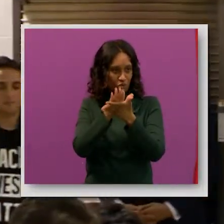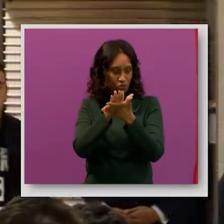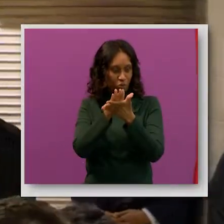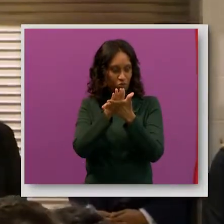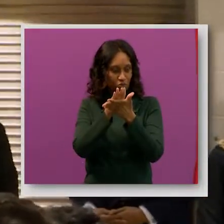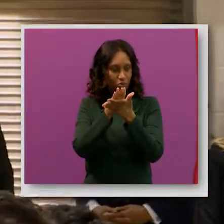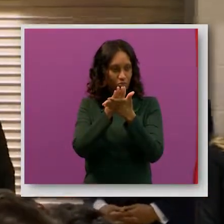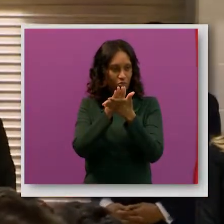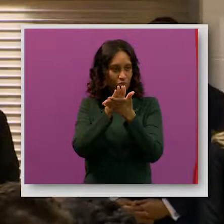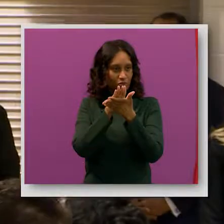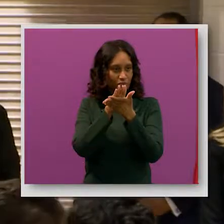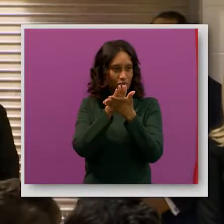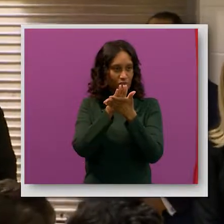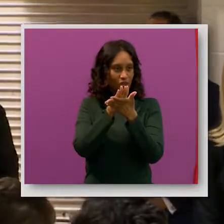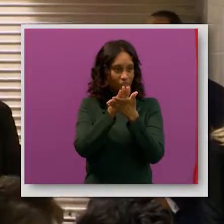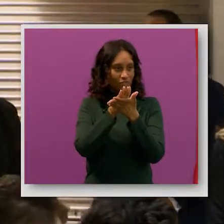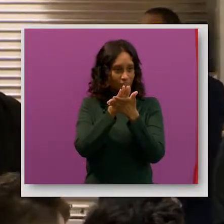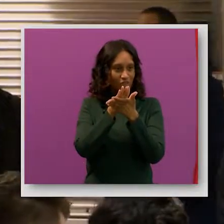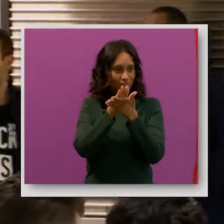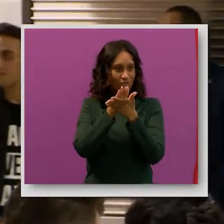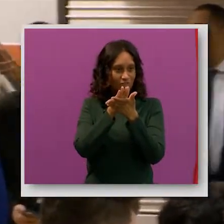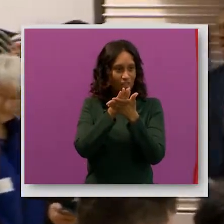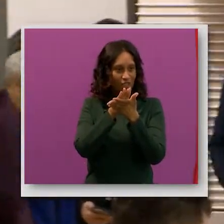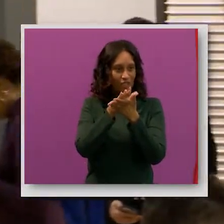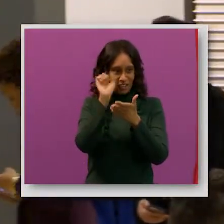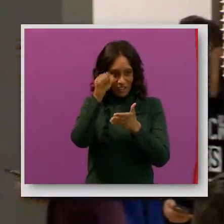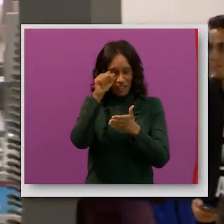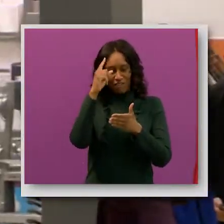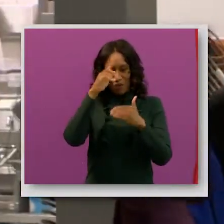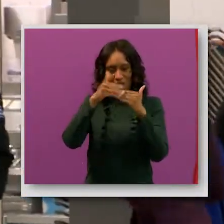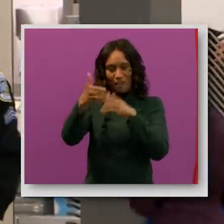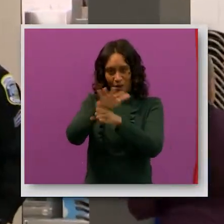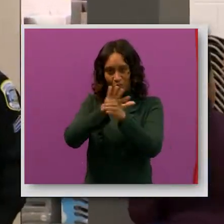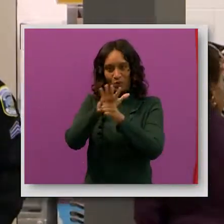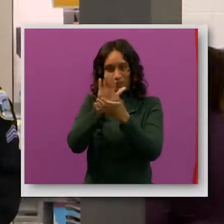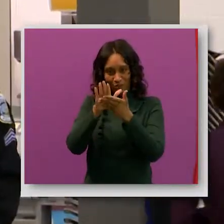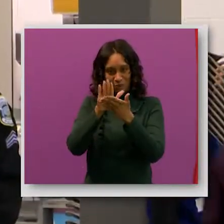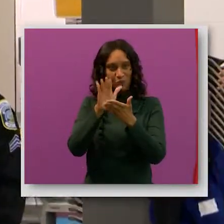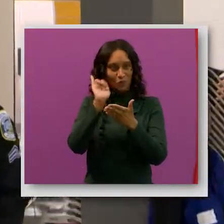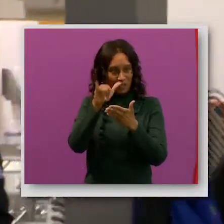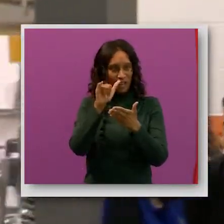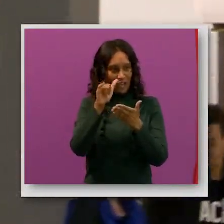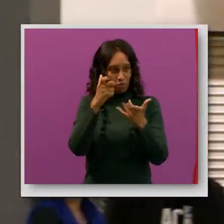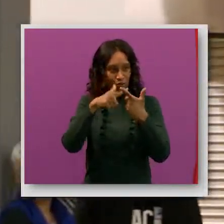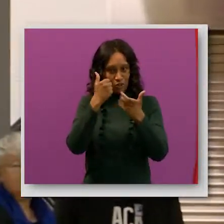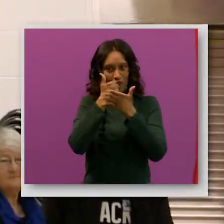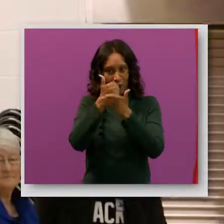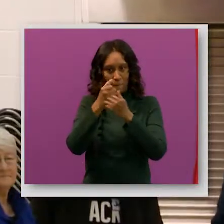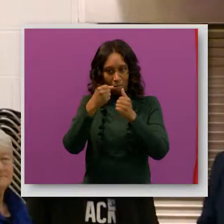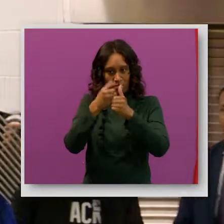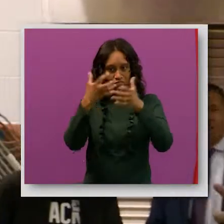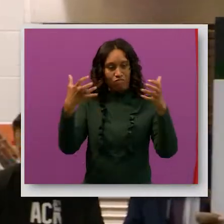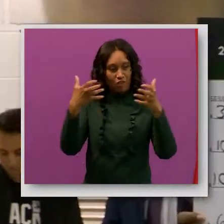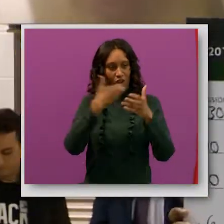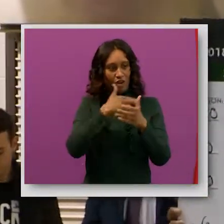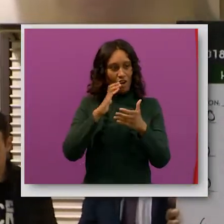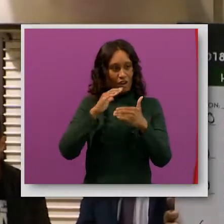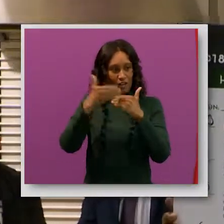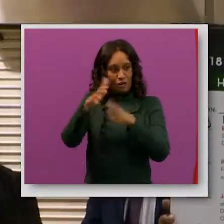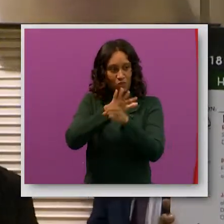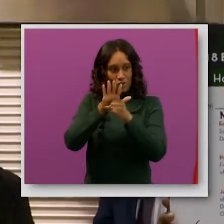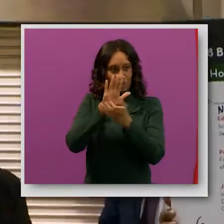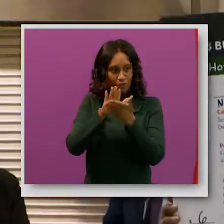schools. That's right. Let's hear it for neighborhood schools like Watkins. And we also want to make sure that